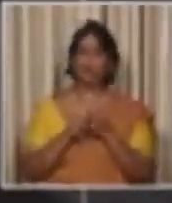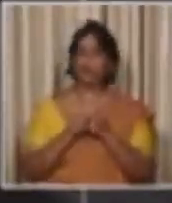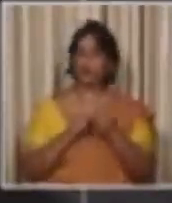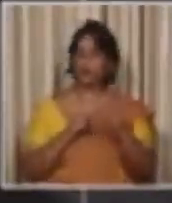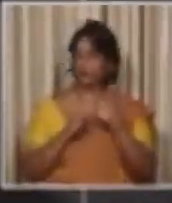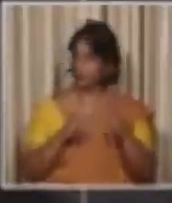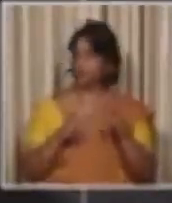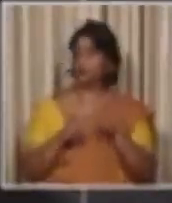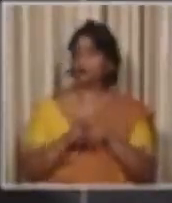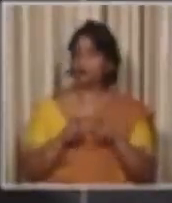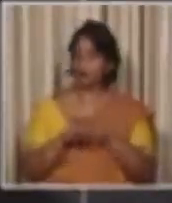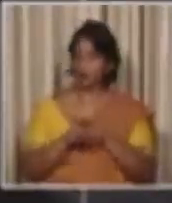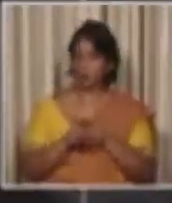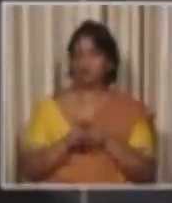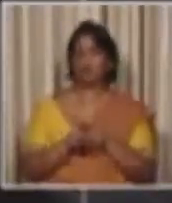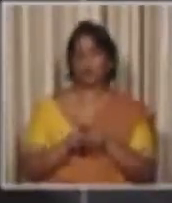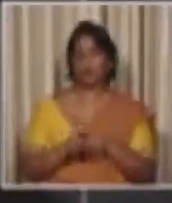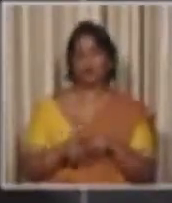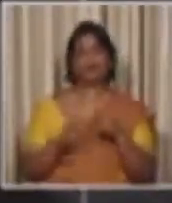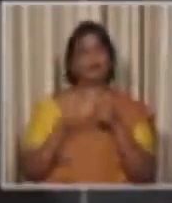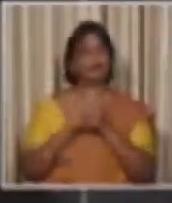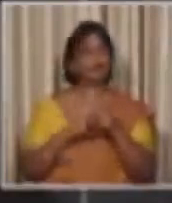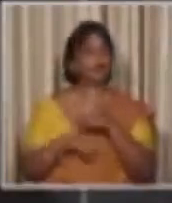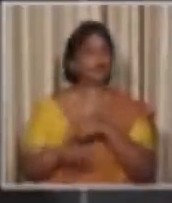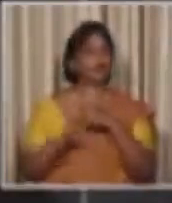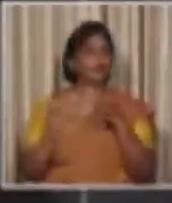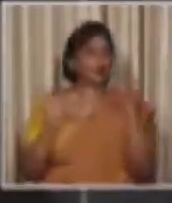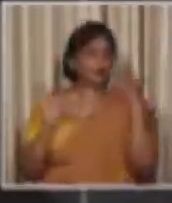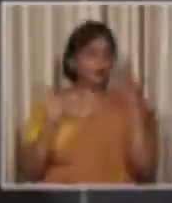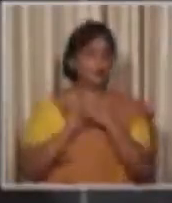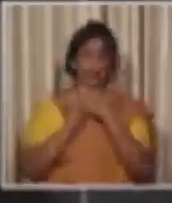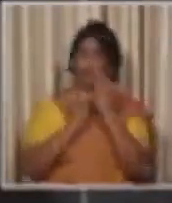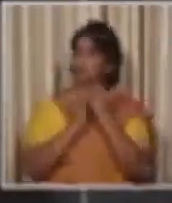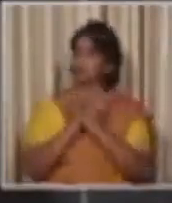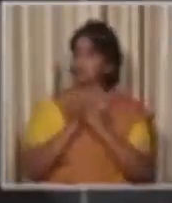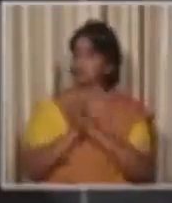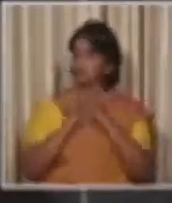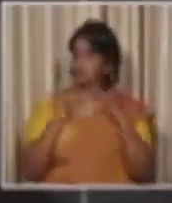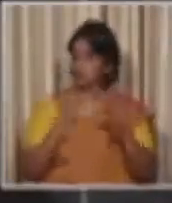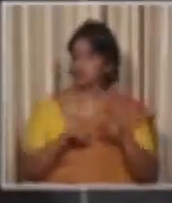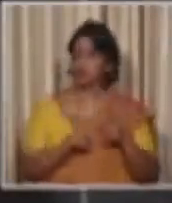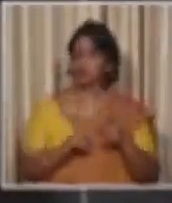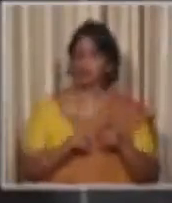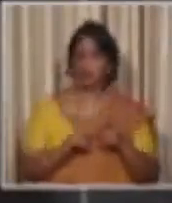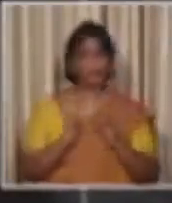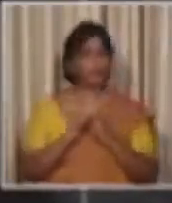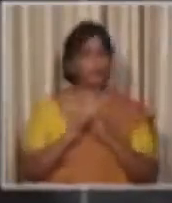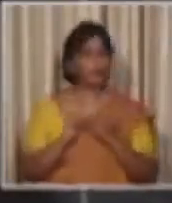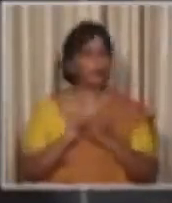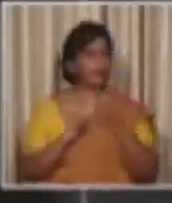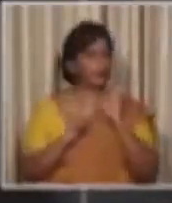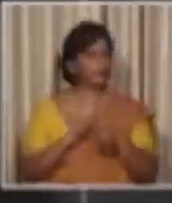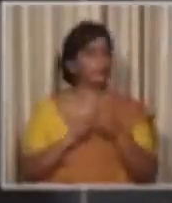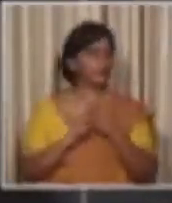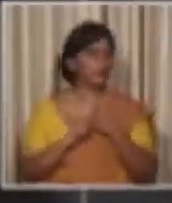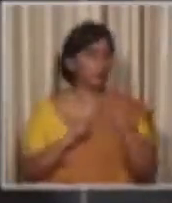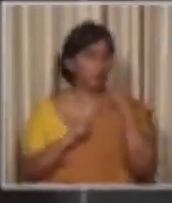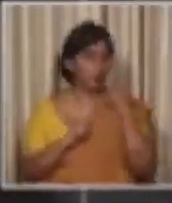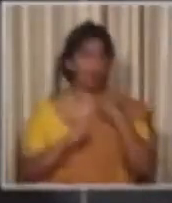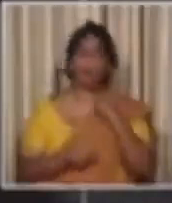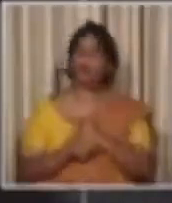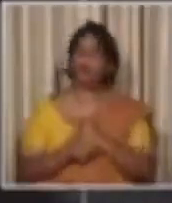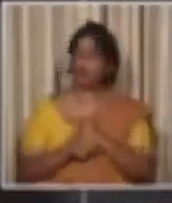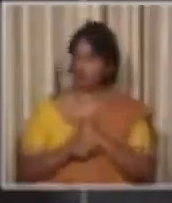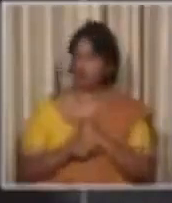there's a massive flaw in this program, there has been this 28 billion rupee share transfer from the government to LTL without